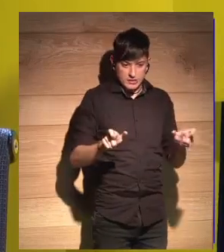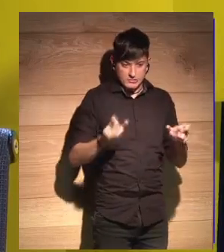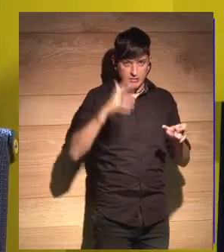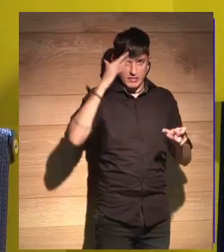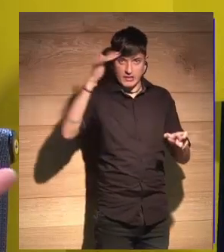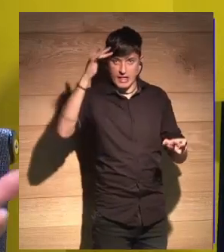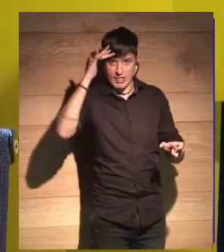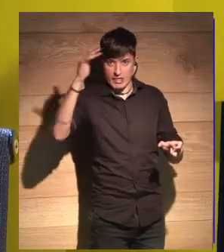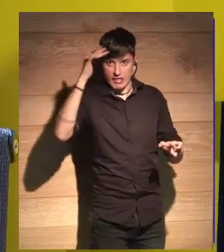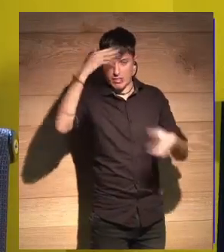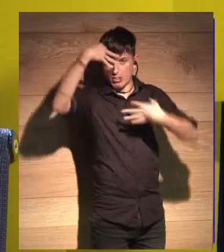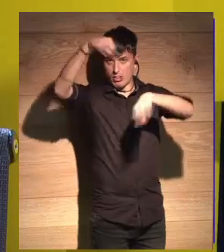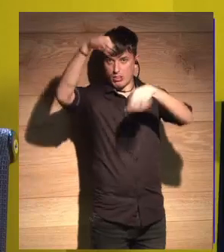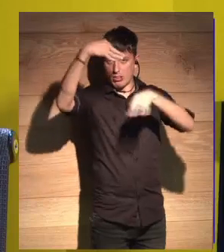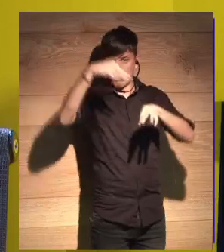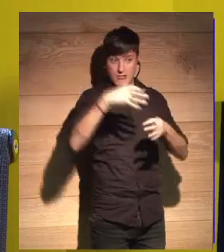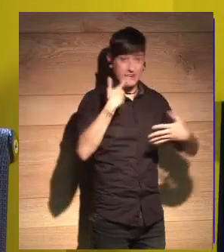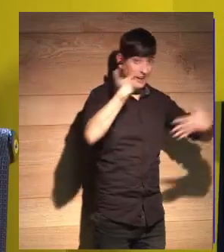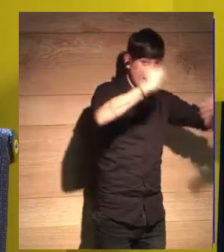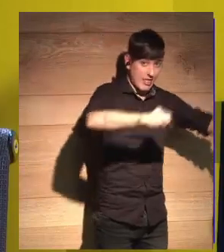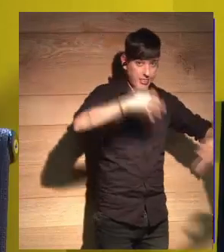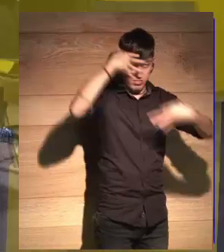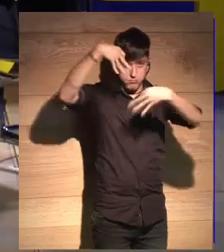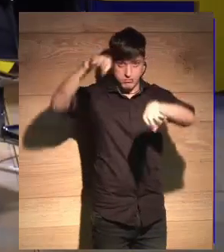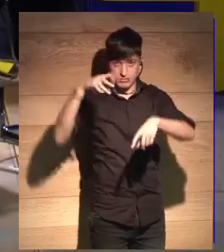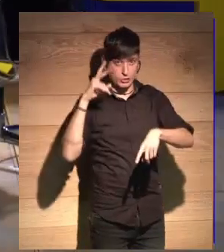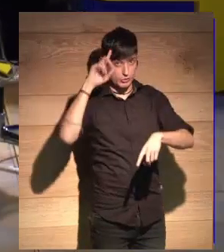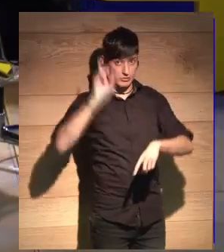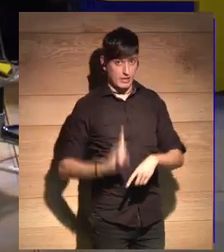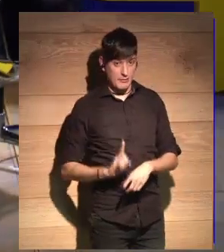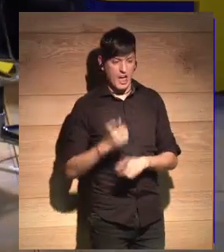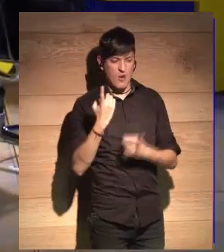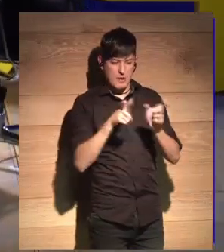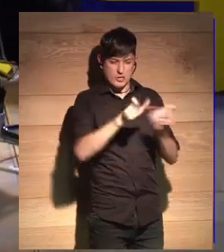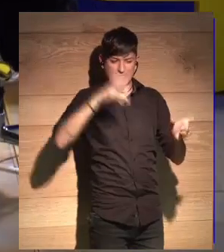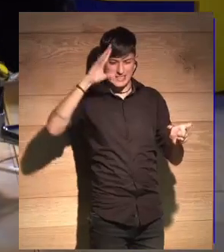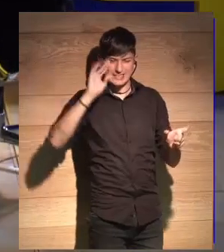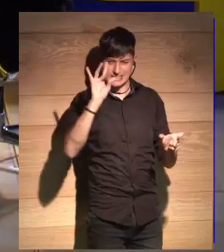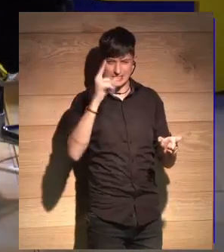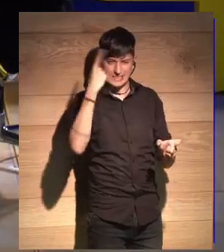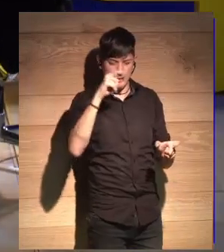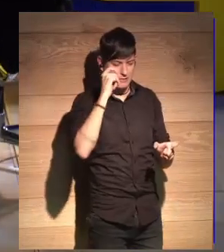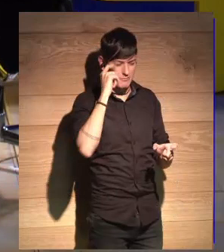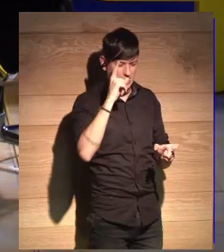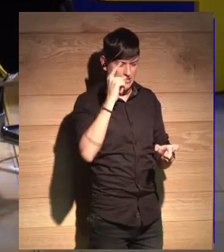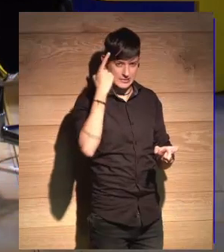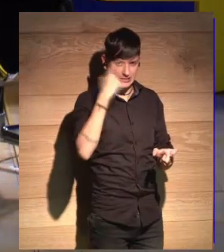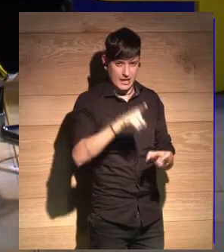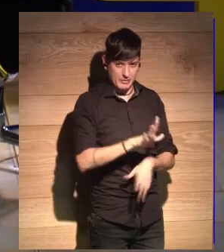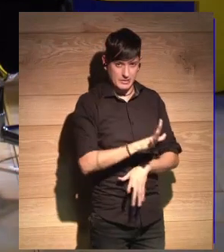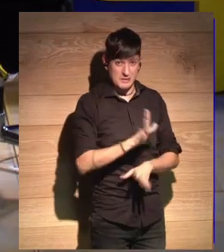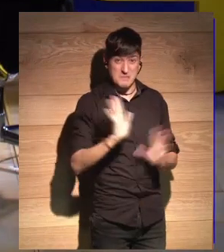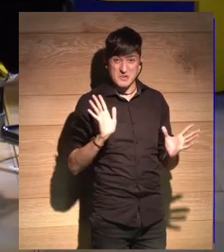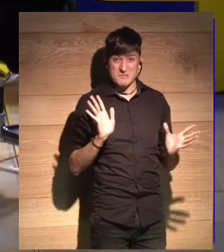know what's going on. So of course there's smart people who are trying to find, but there's so much noise that the mass population